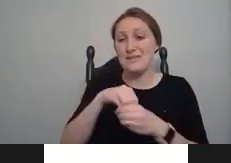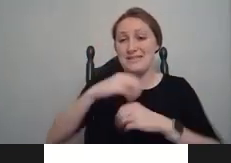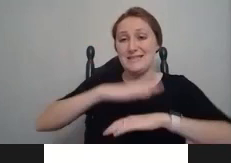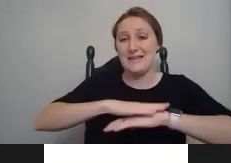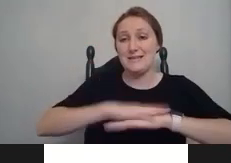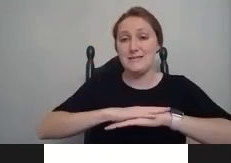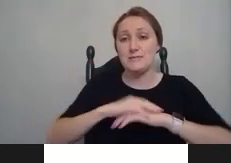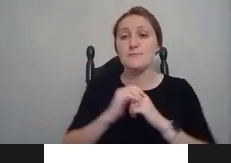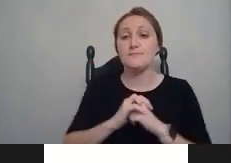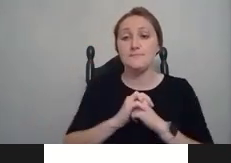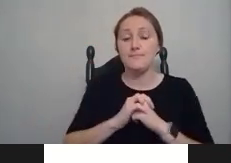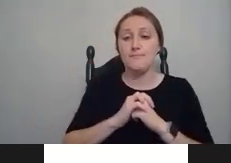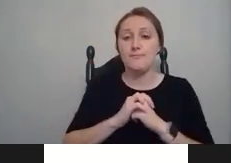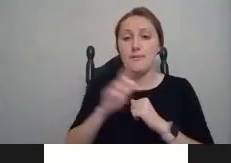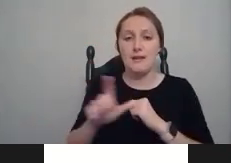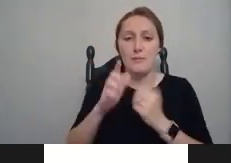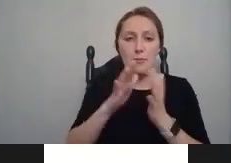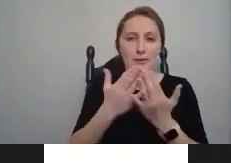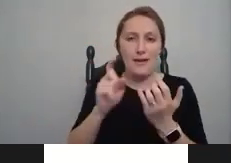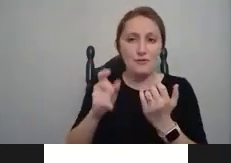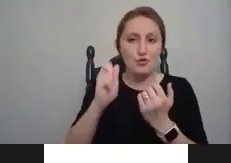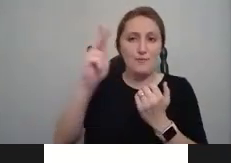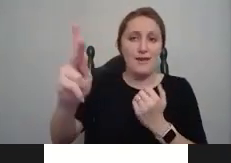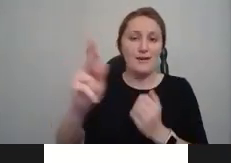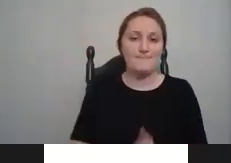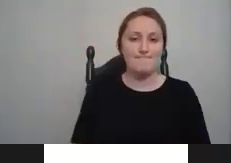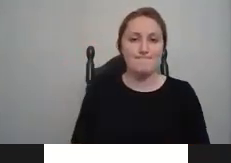and library books that they need to return.